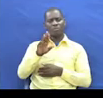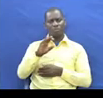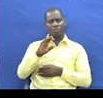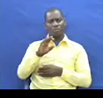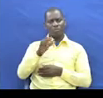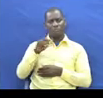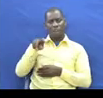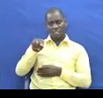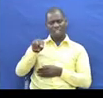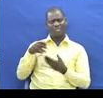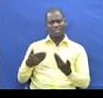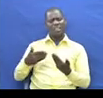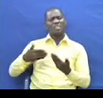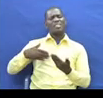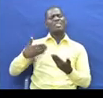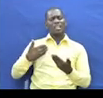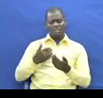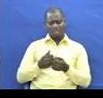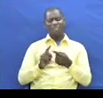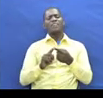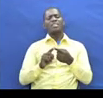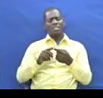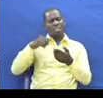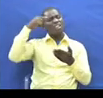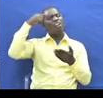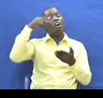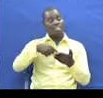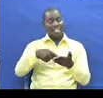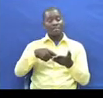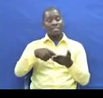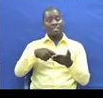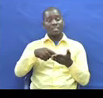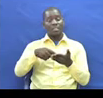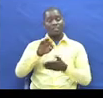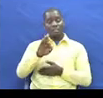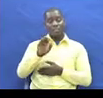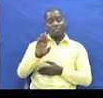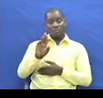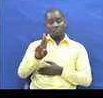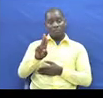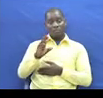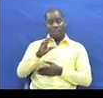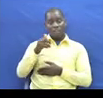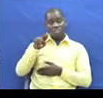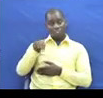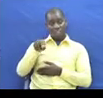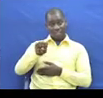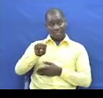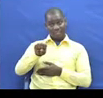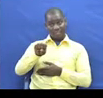thing. That is the concept of function. To understand the concept of function, look at the